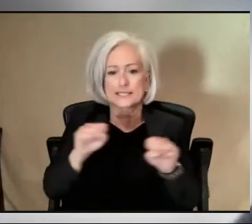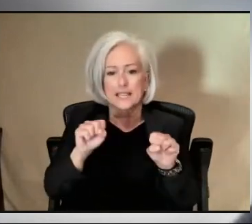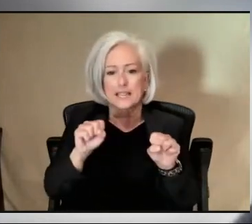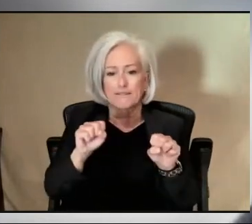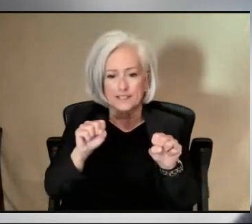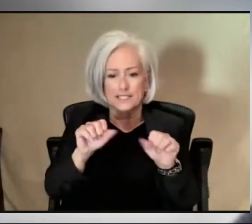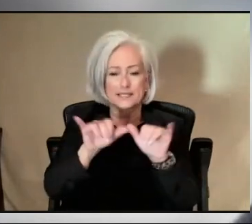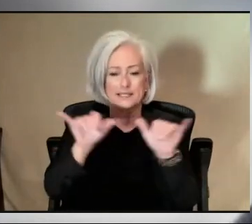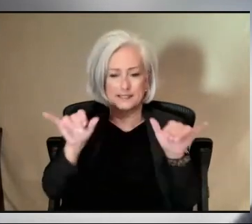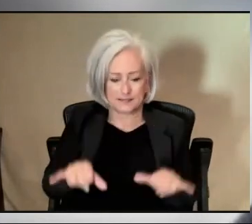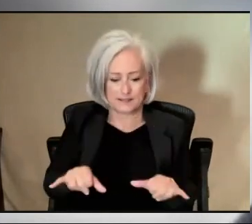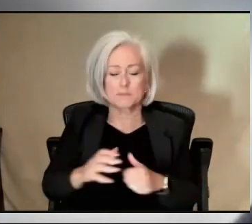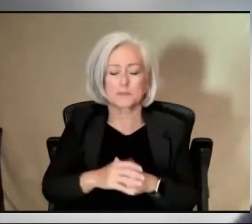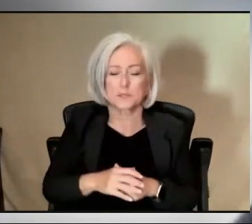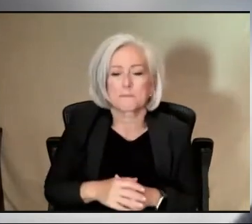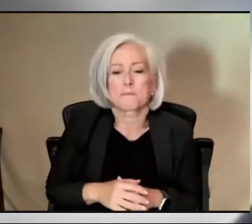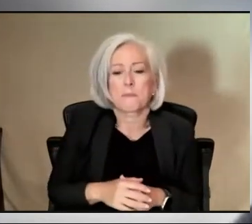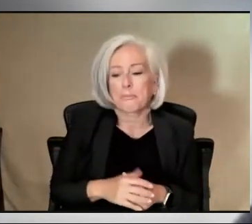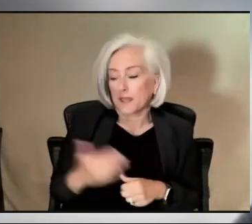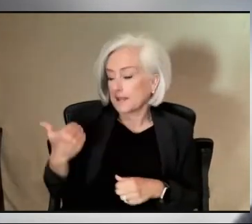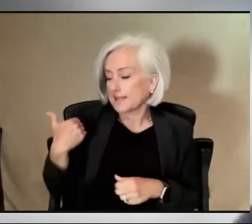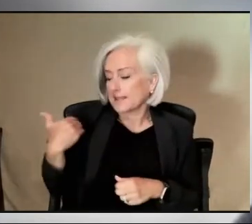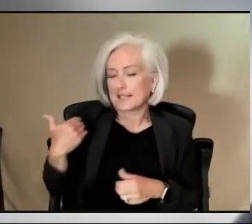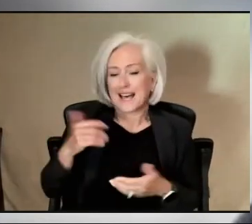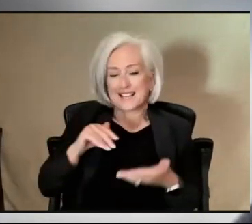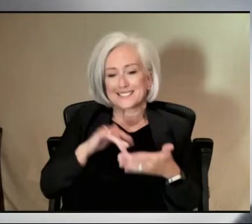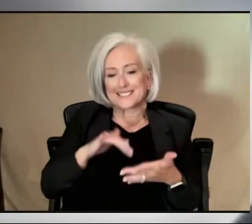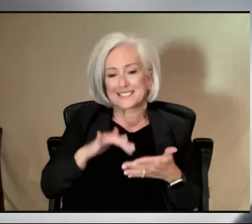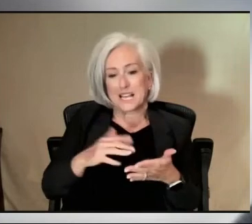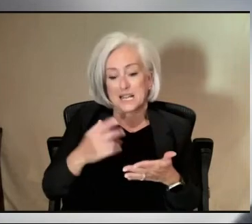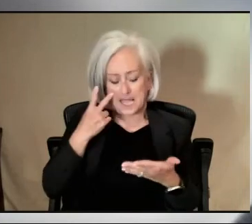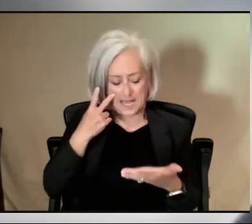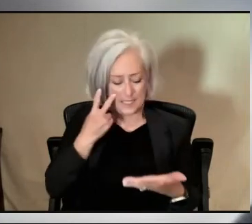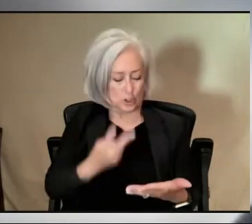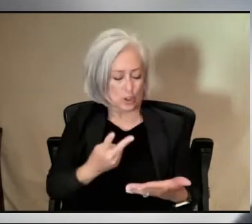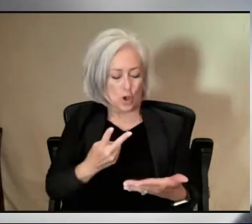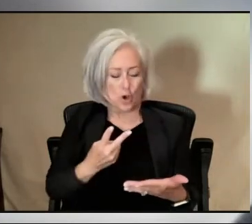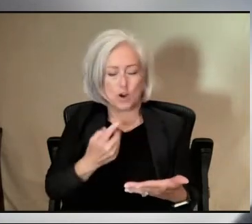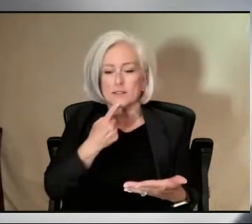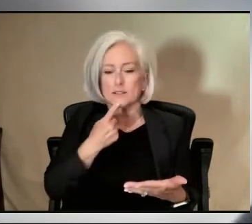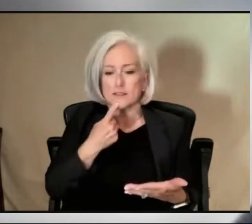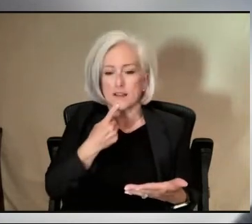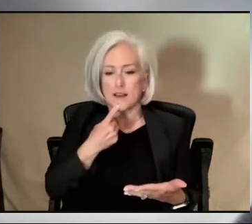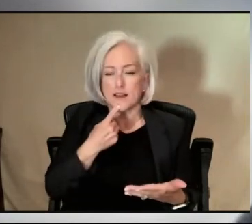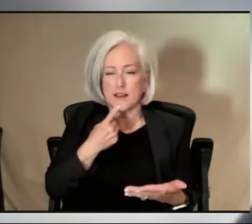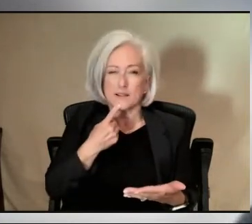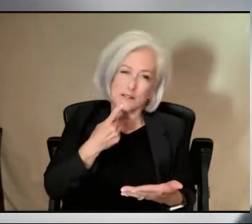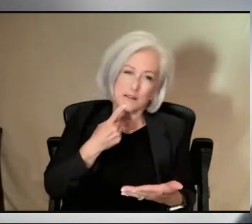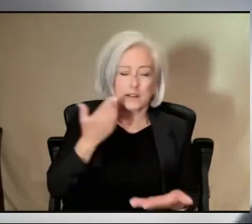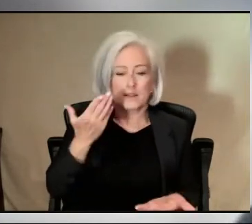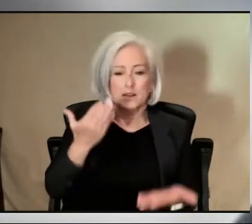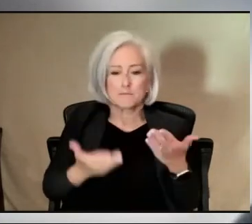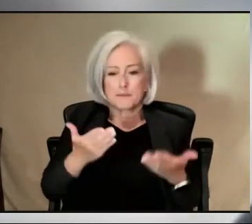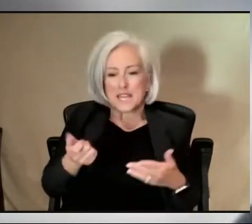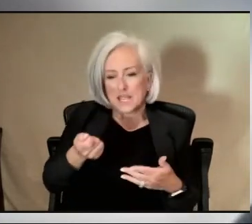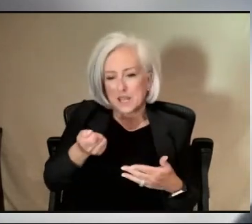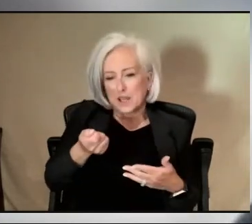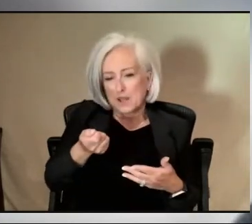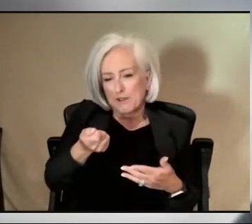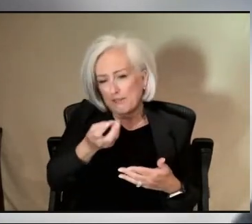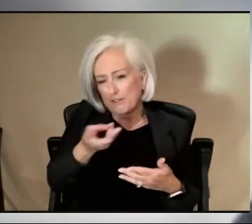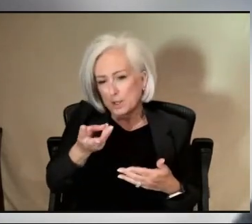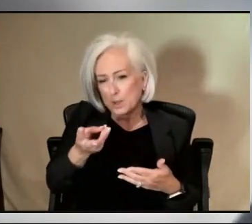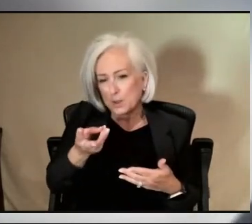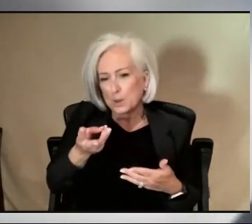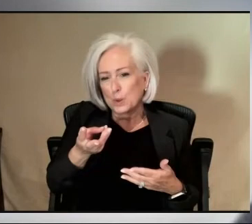saw suggested that you might be looking at something as high as a few dozen